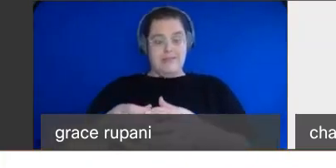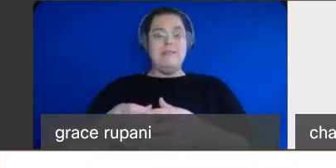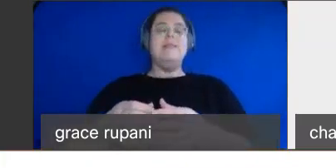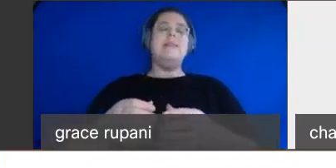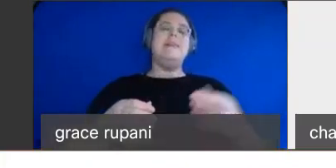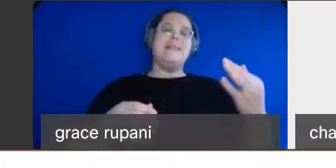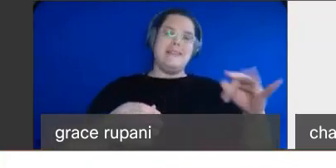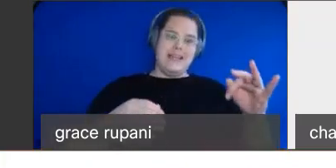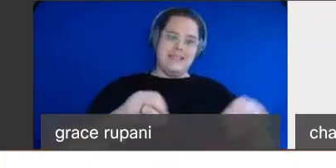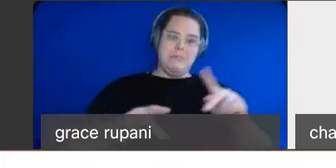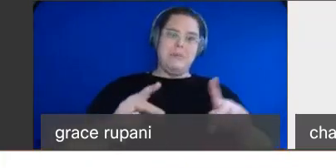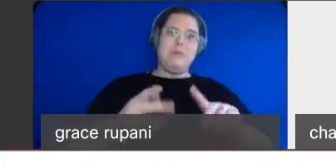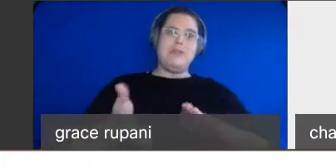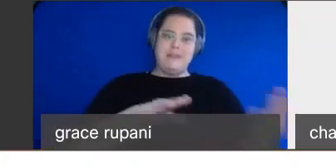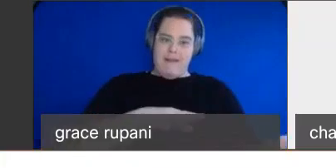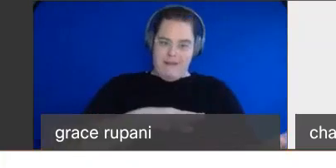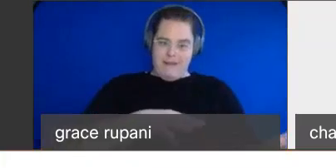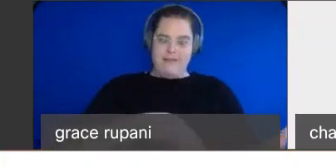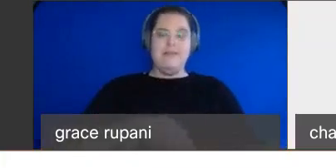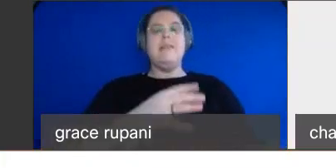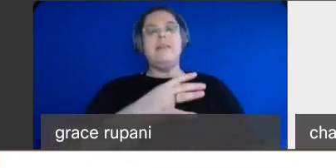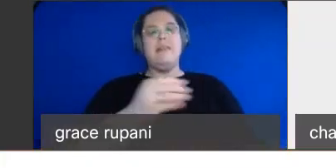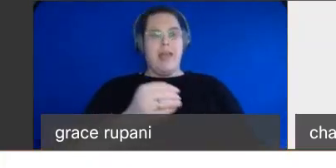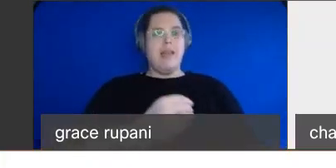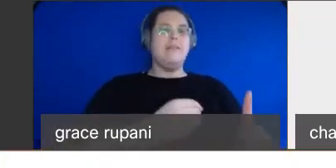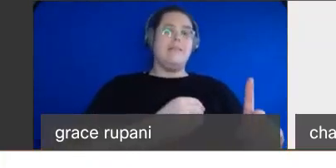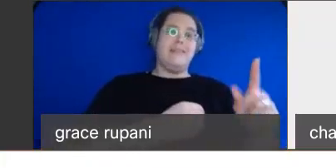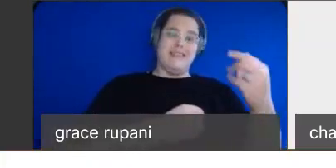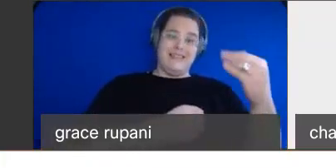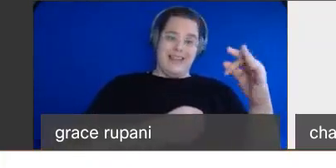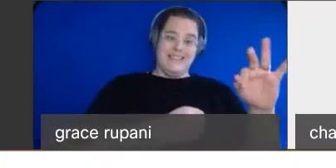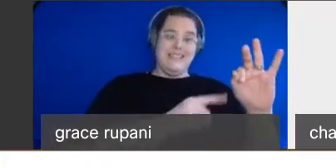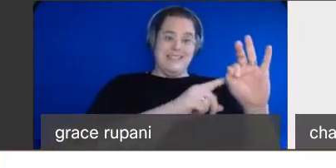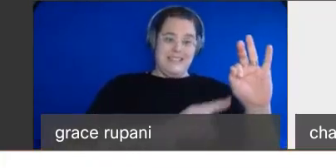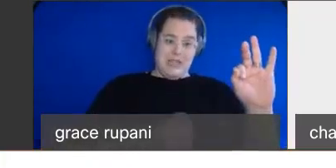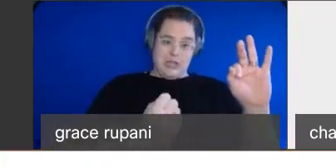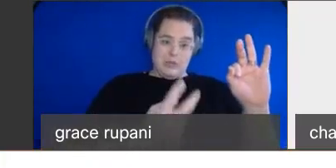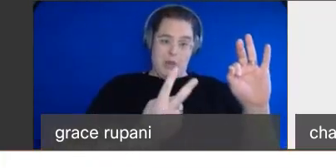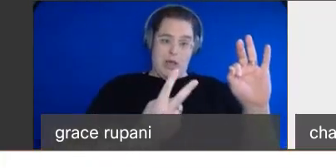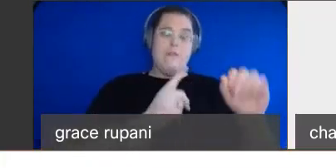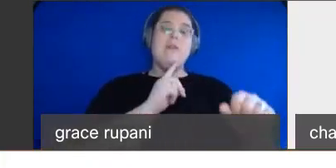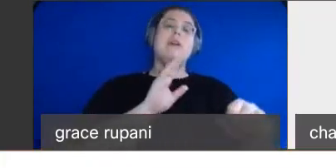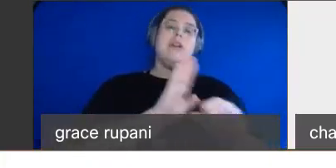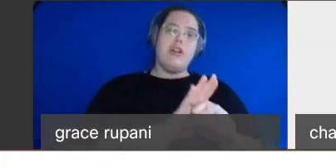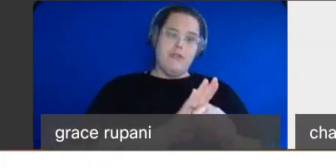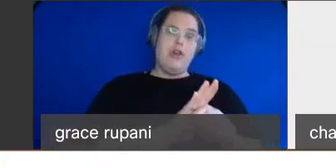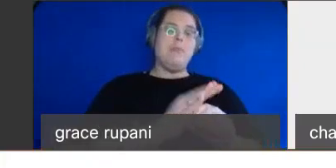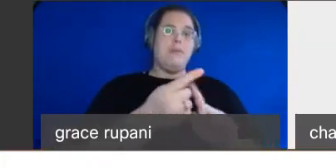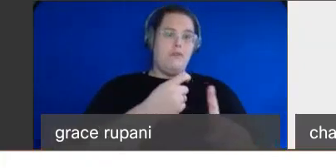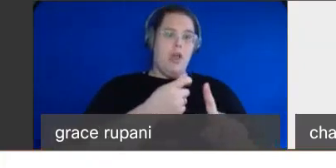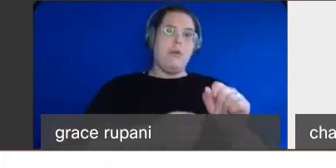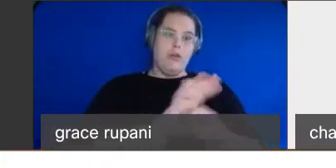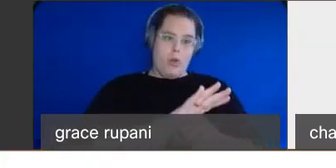of those have been confirmed as COVID deaths. And so, of the confirmed COVID